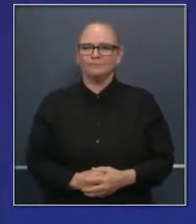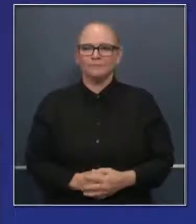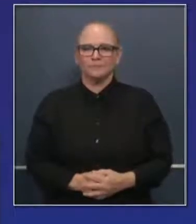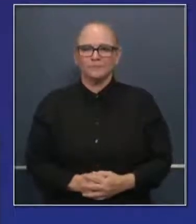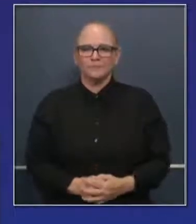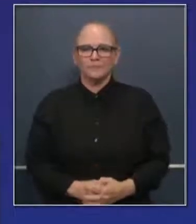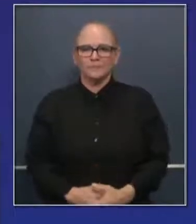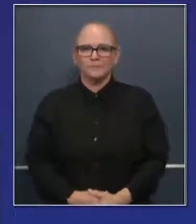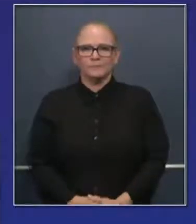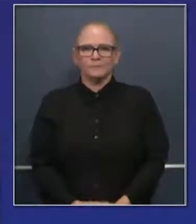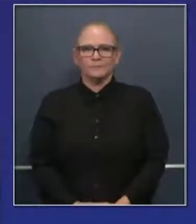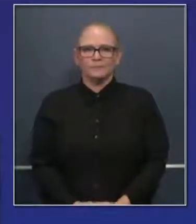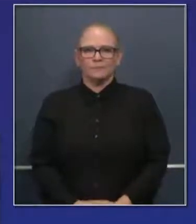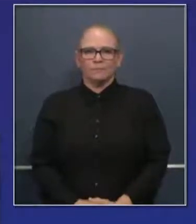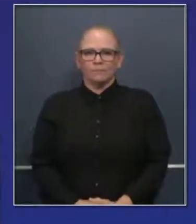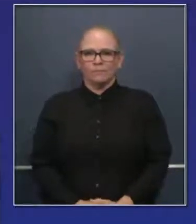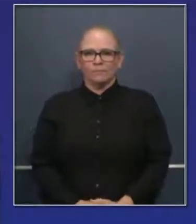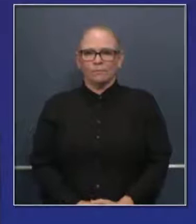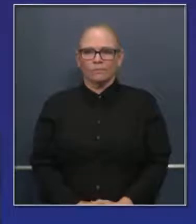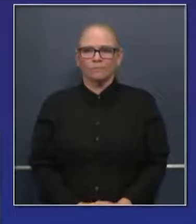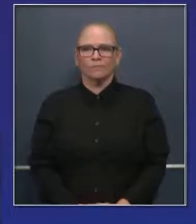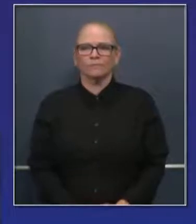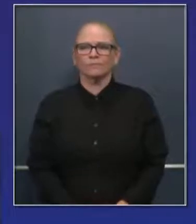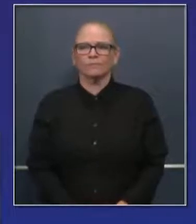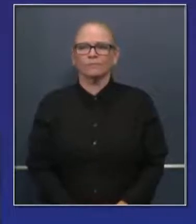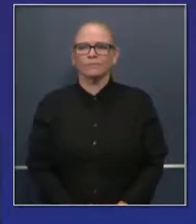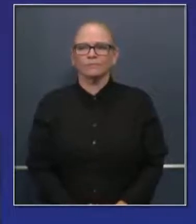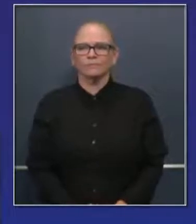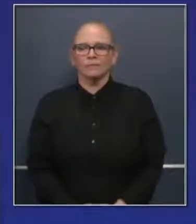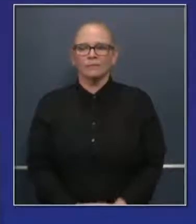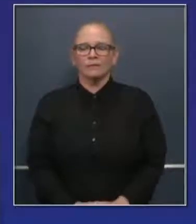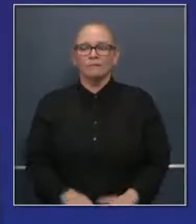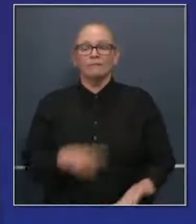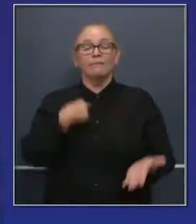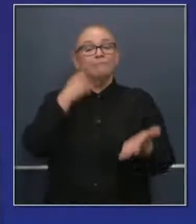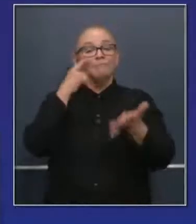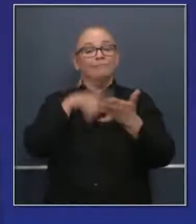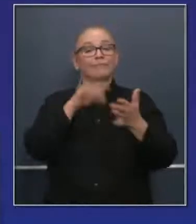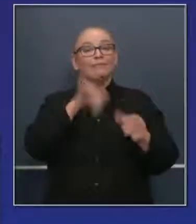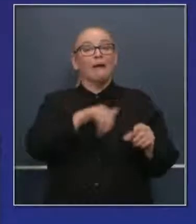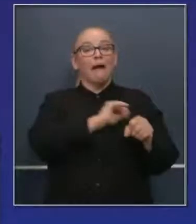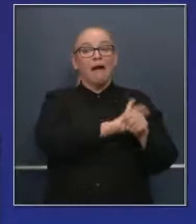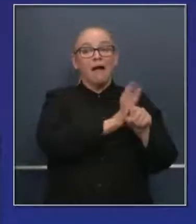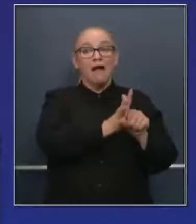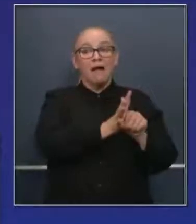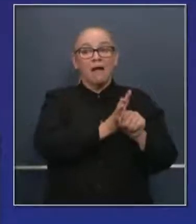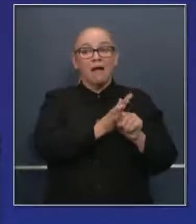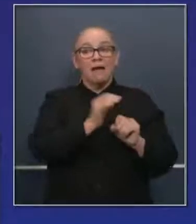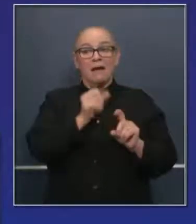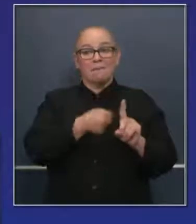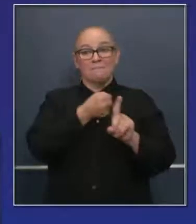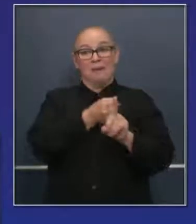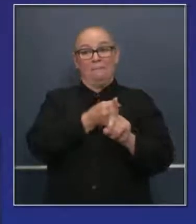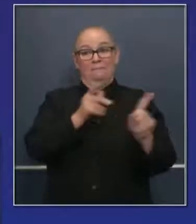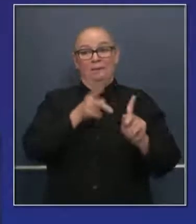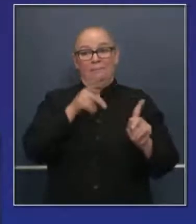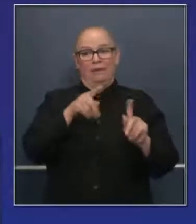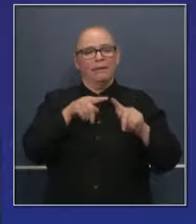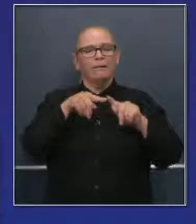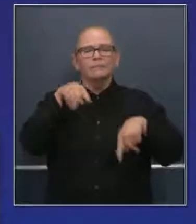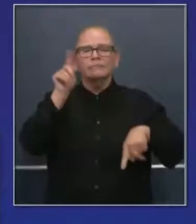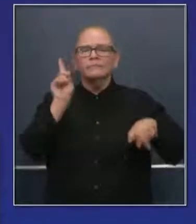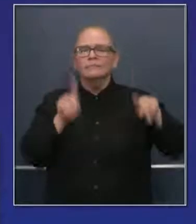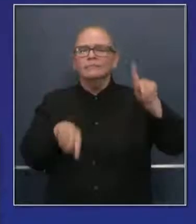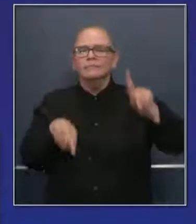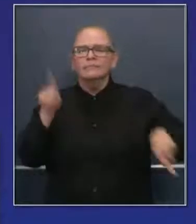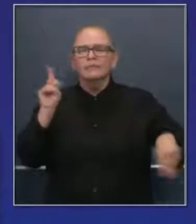well. Disproportionately, this disease is impacting our diverse communities, disproportionately impacting the